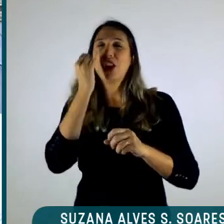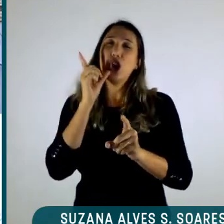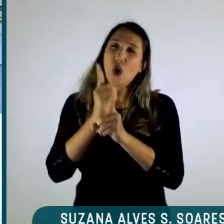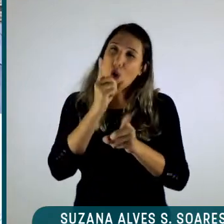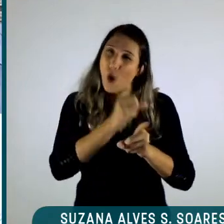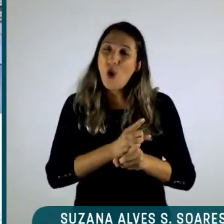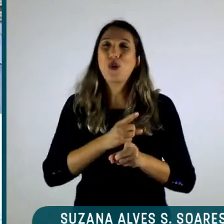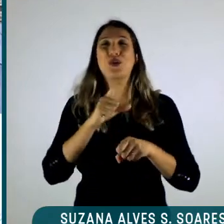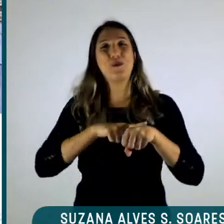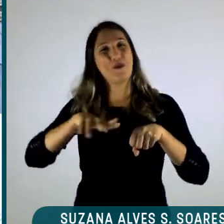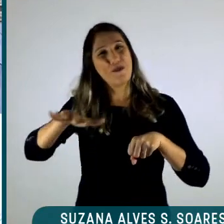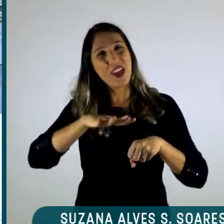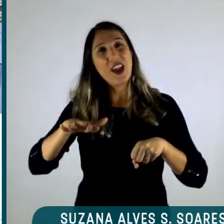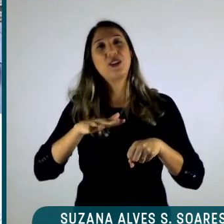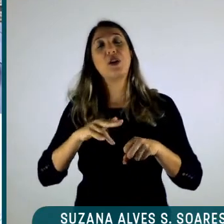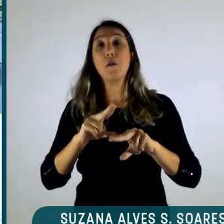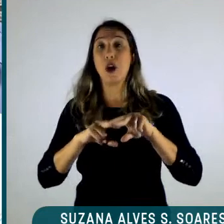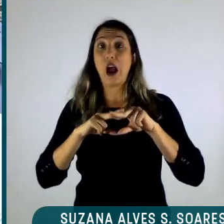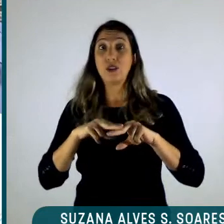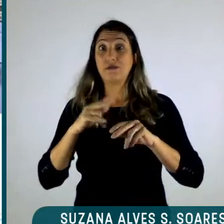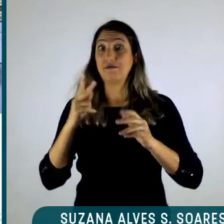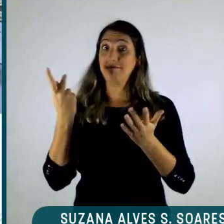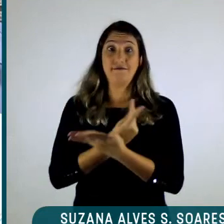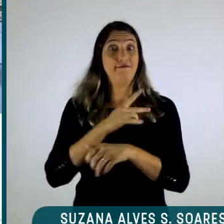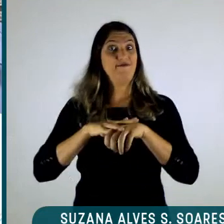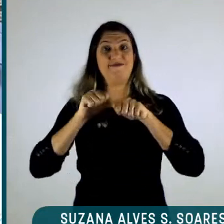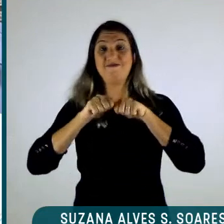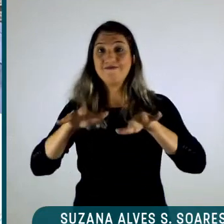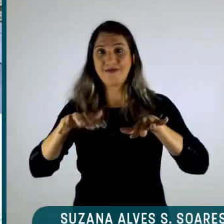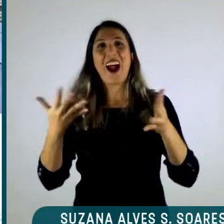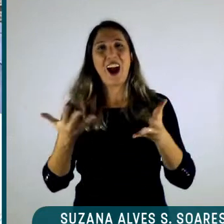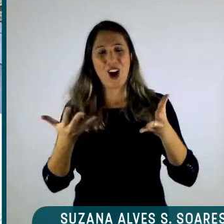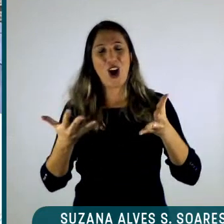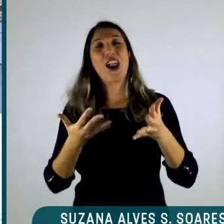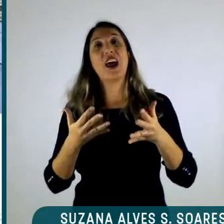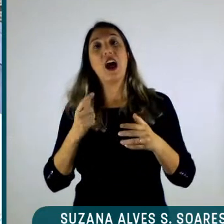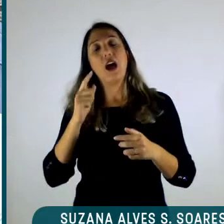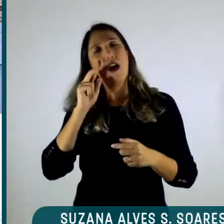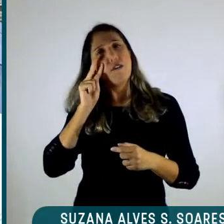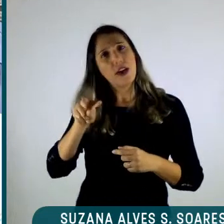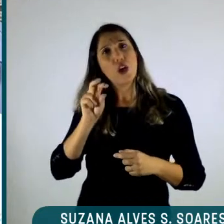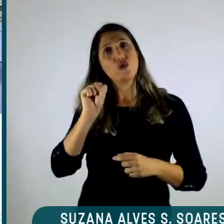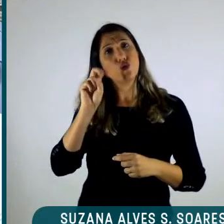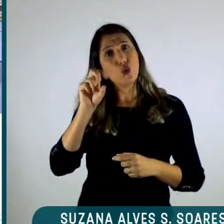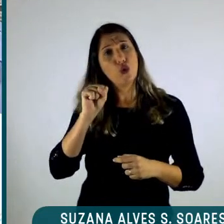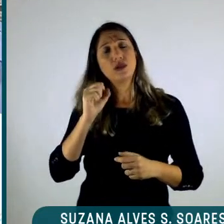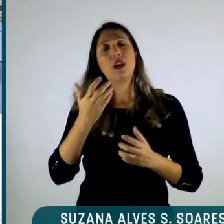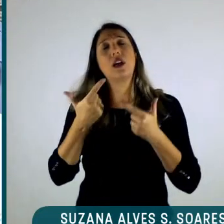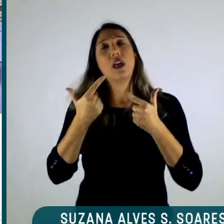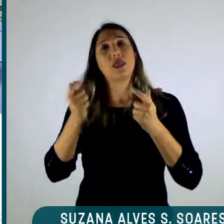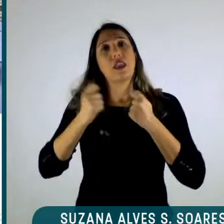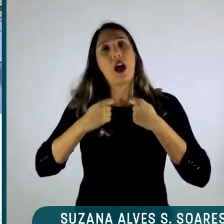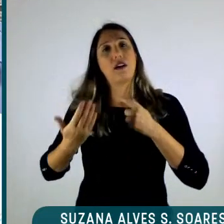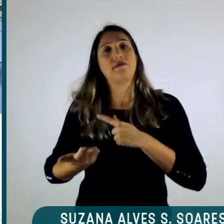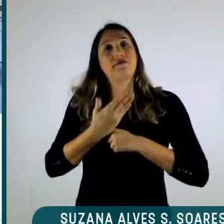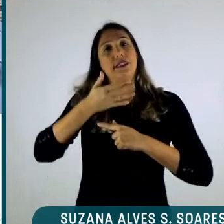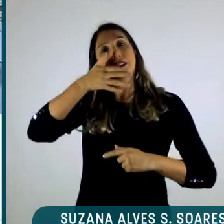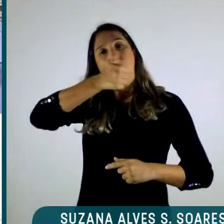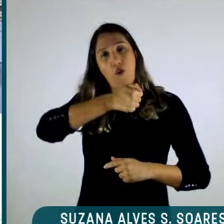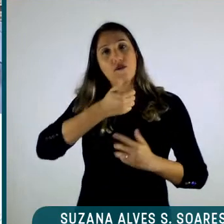Varella. This debate is very important, especially in a pandemic situation, and it's an